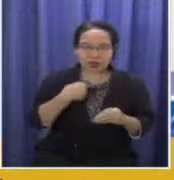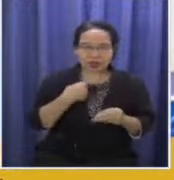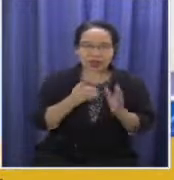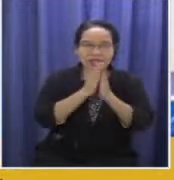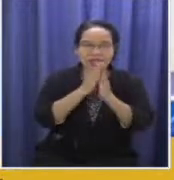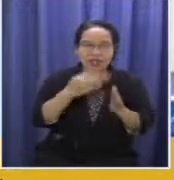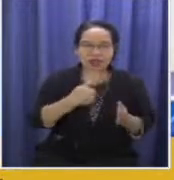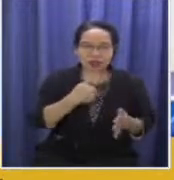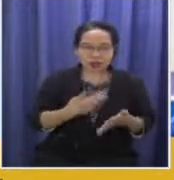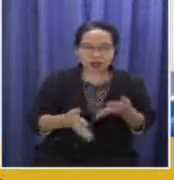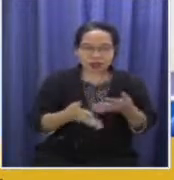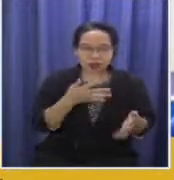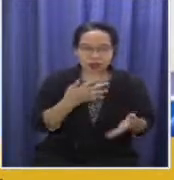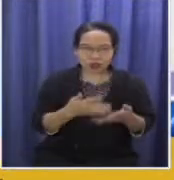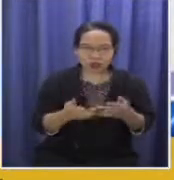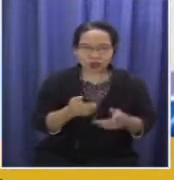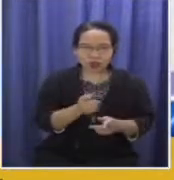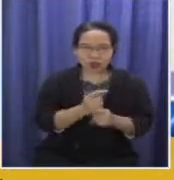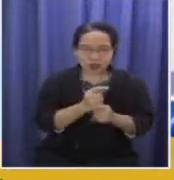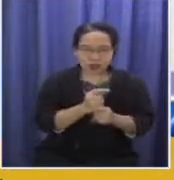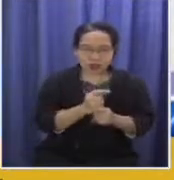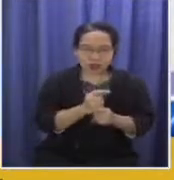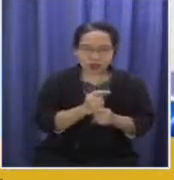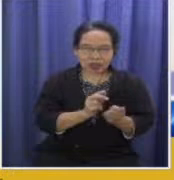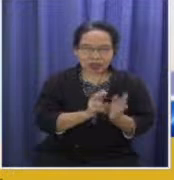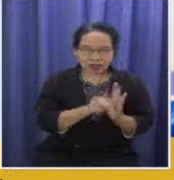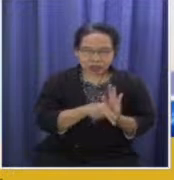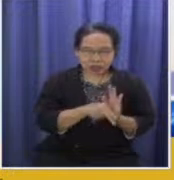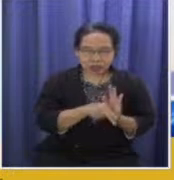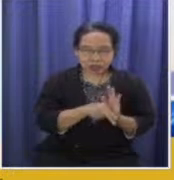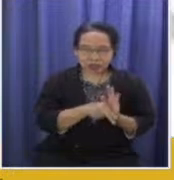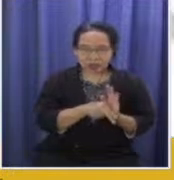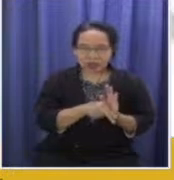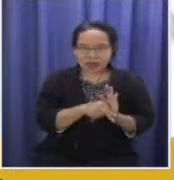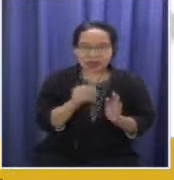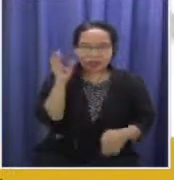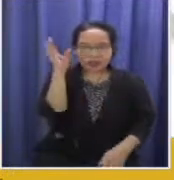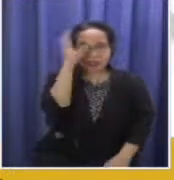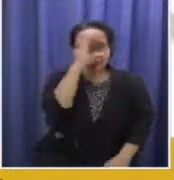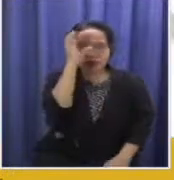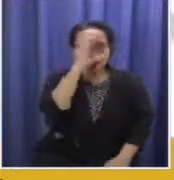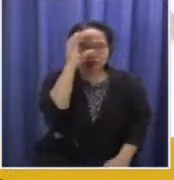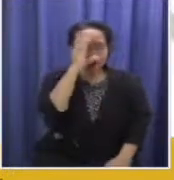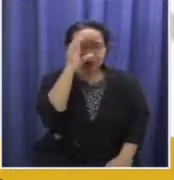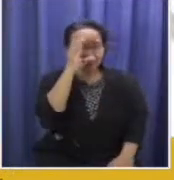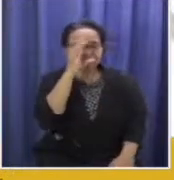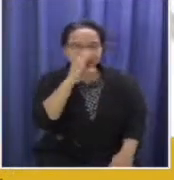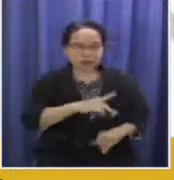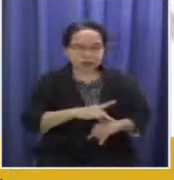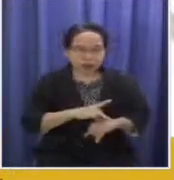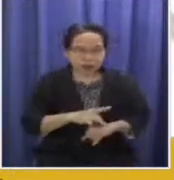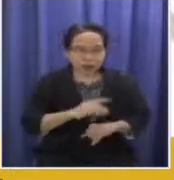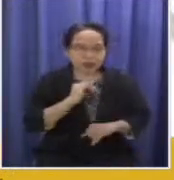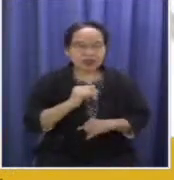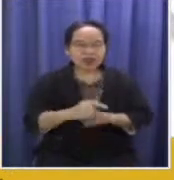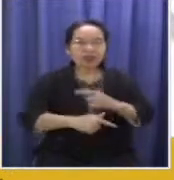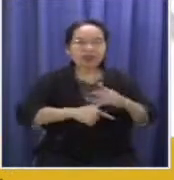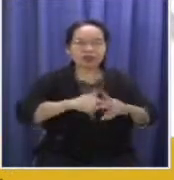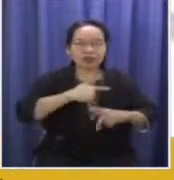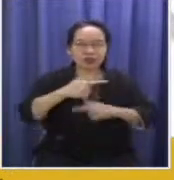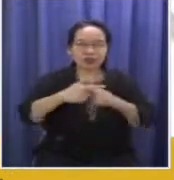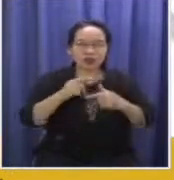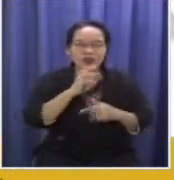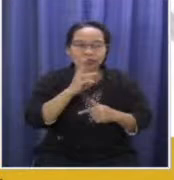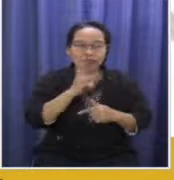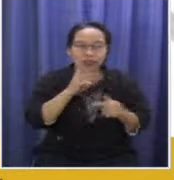me. Although it may take maybe an hour of searching. The earth is a globe of